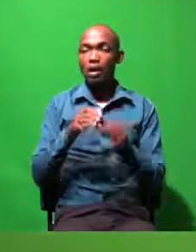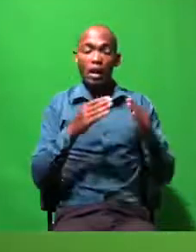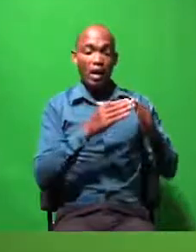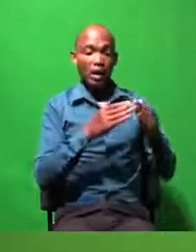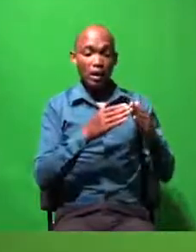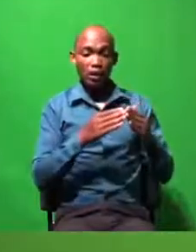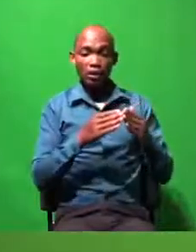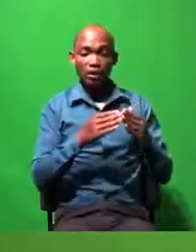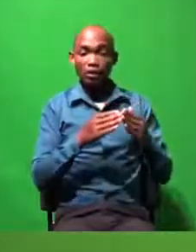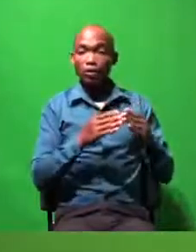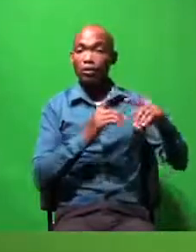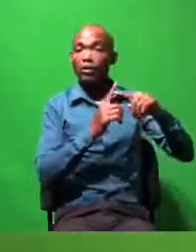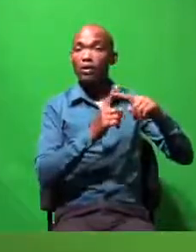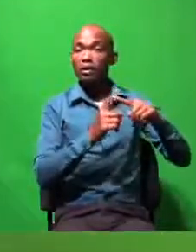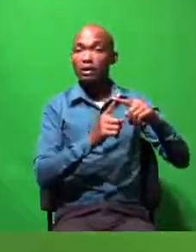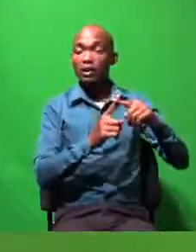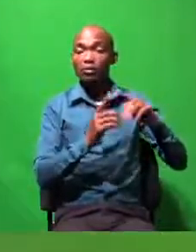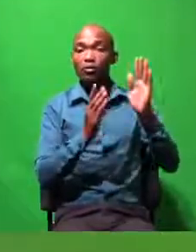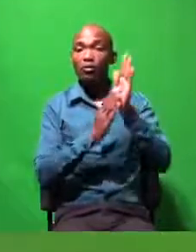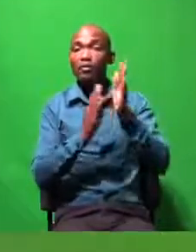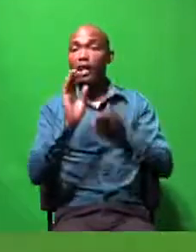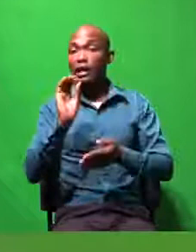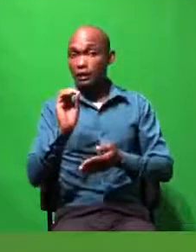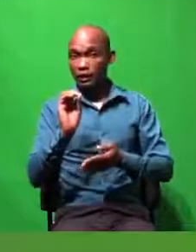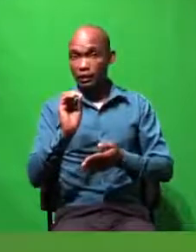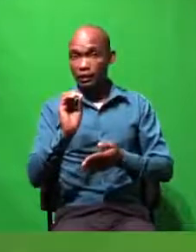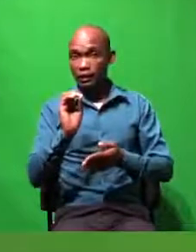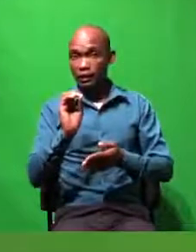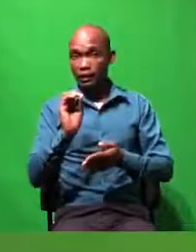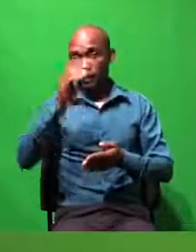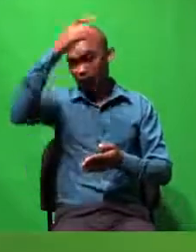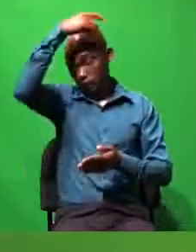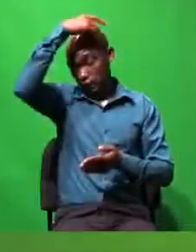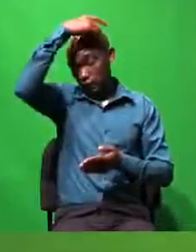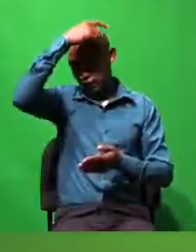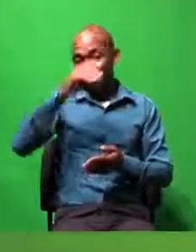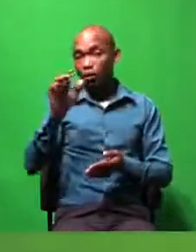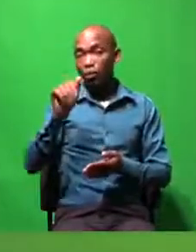Angles whose sum is 180 degrees.